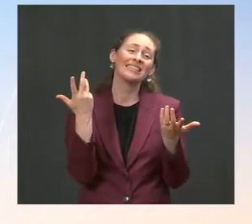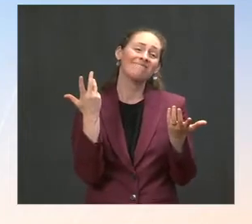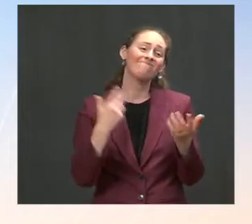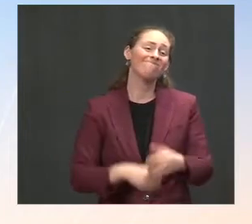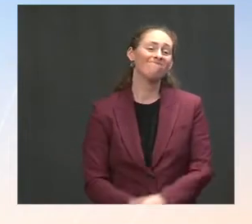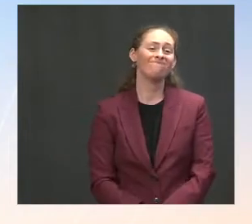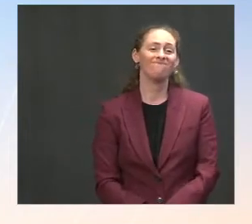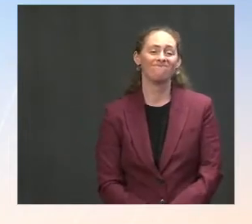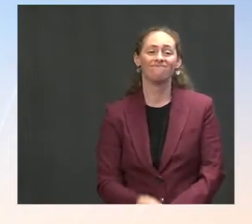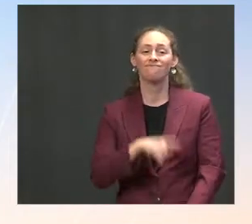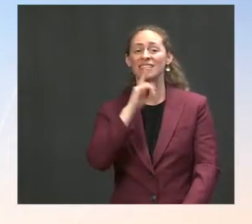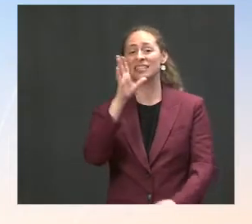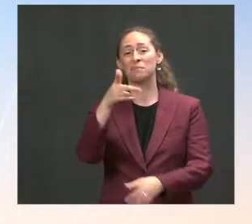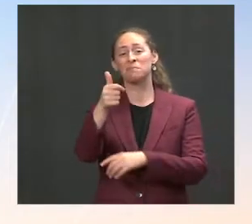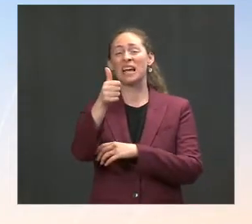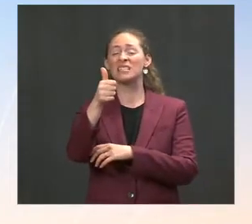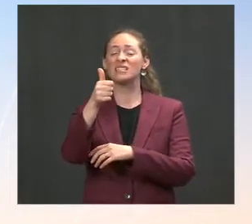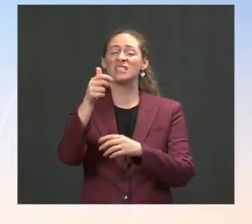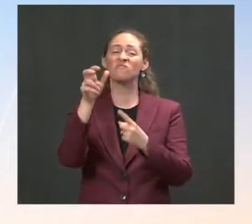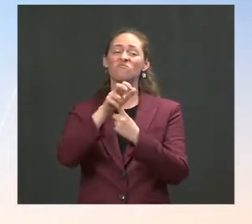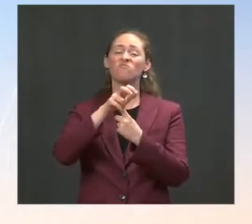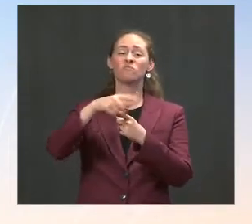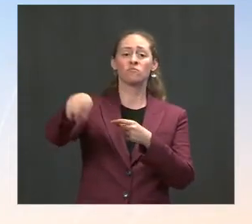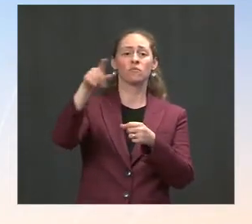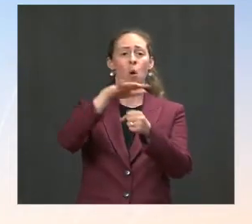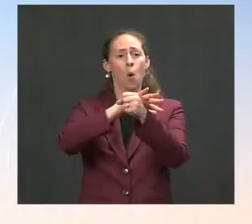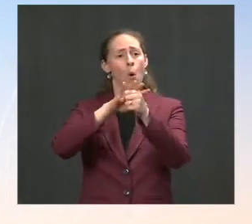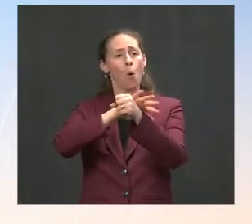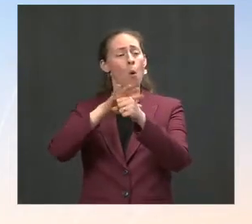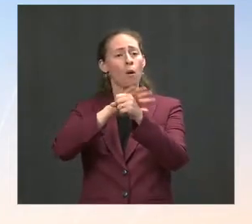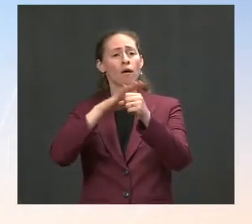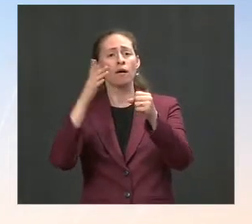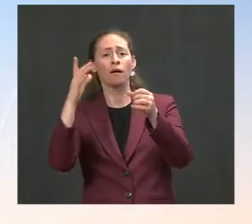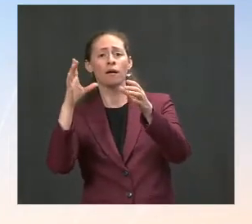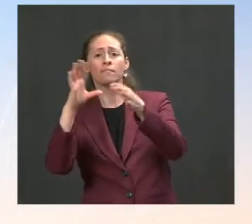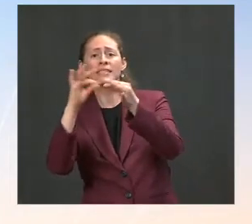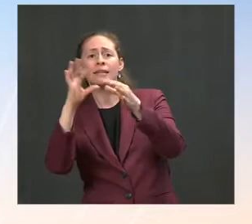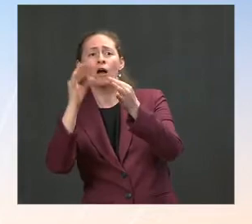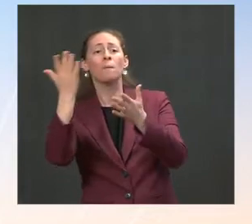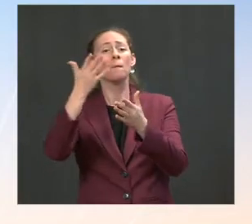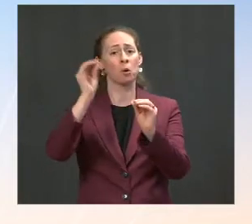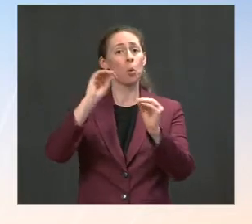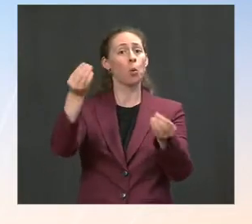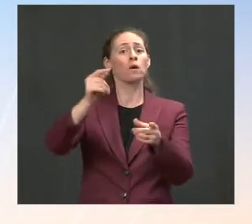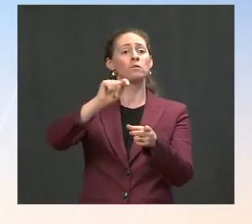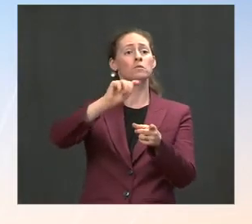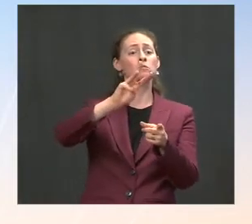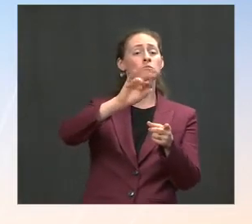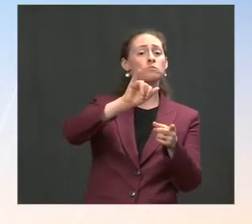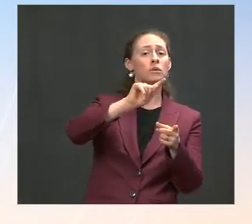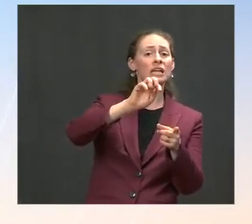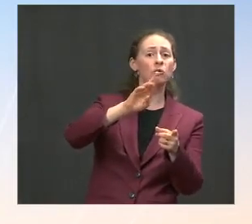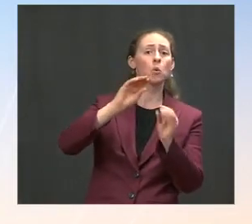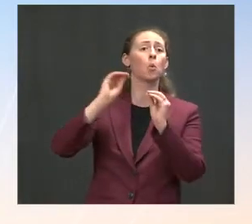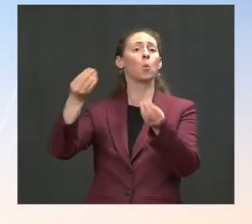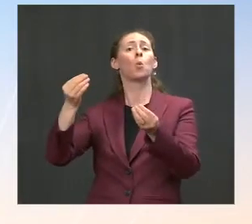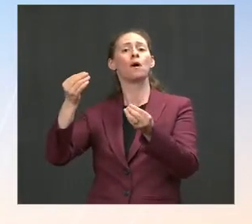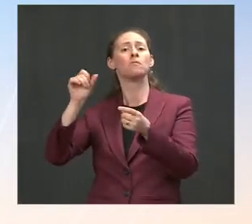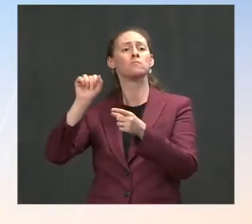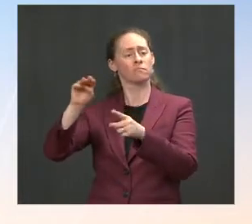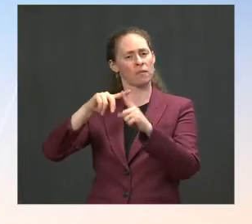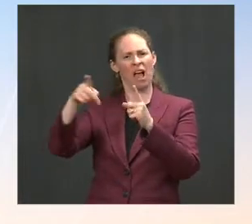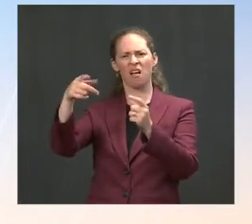voices, people you may not know, who may not have a Twitter following, are actually the most powerful people in this fight, and we'll continue to empower and fund those